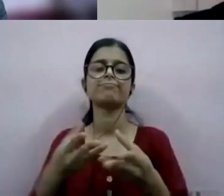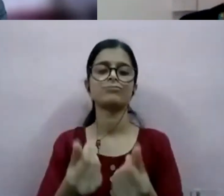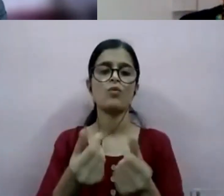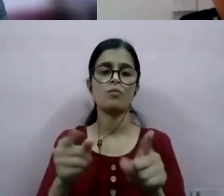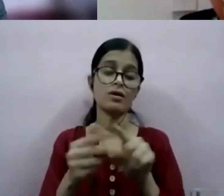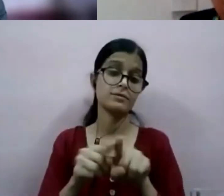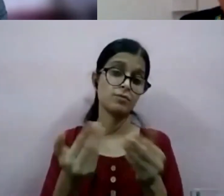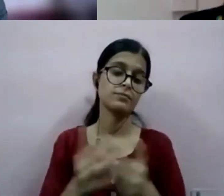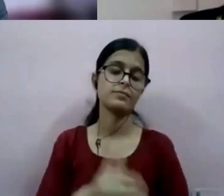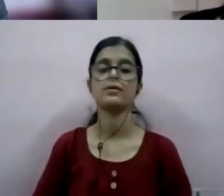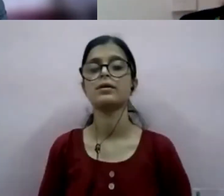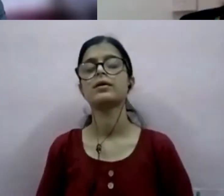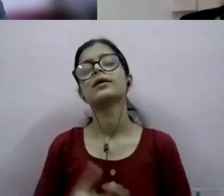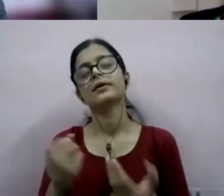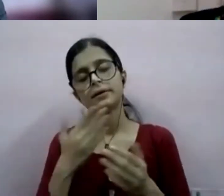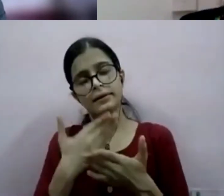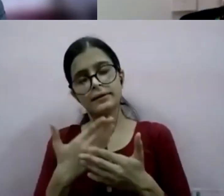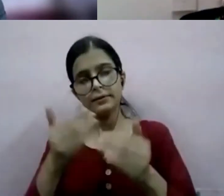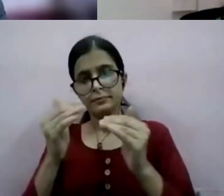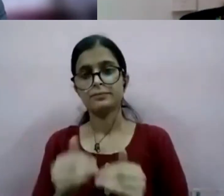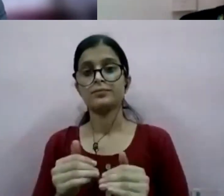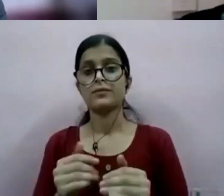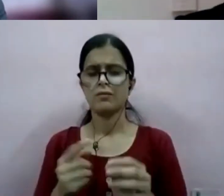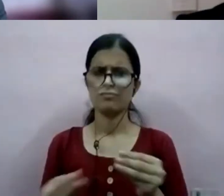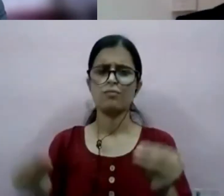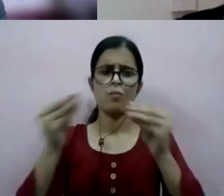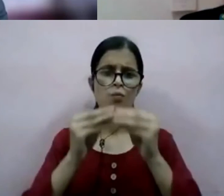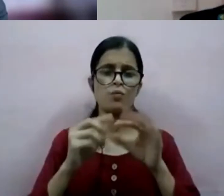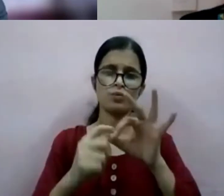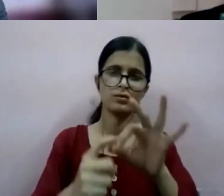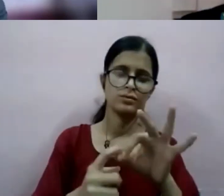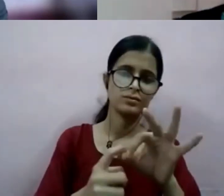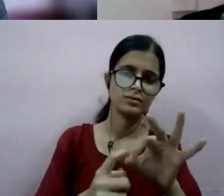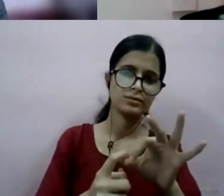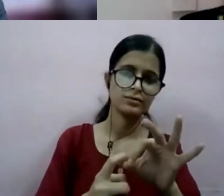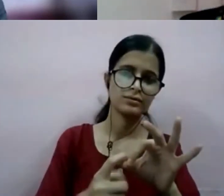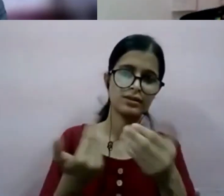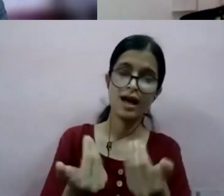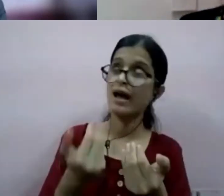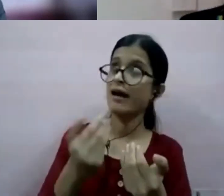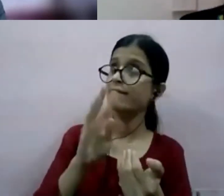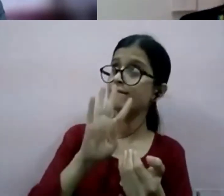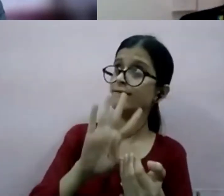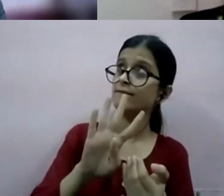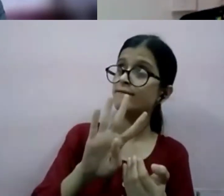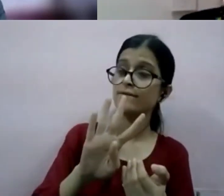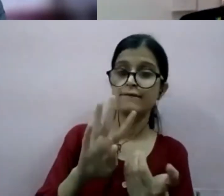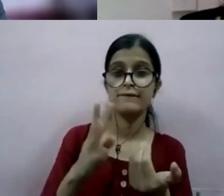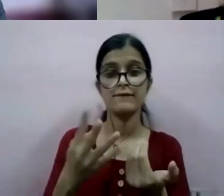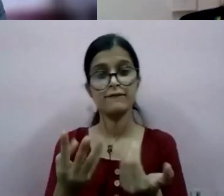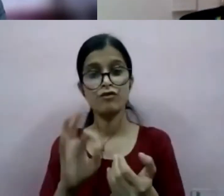I think I'm going to just ask you one more question because we've gone on for more than 40 minutes with the